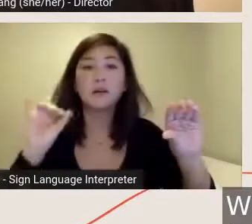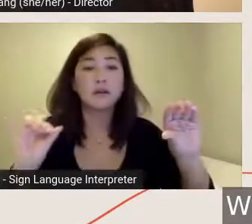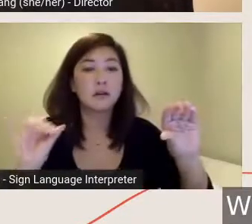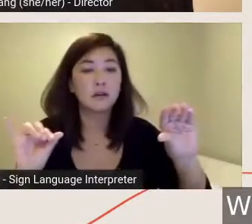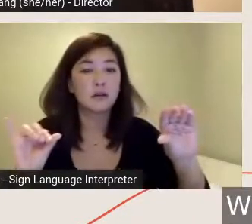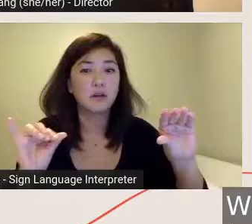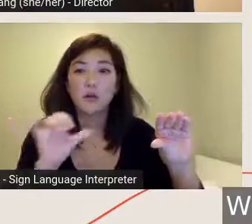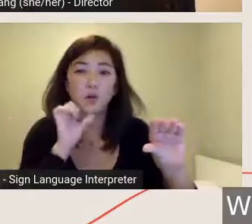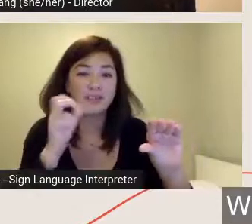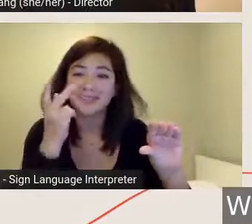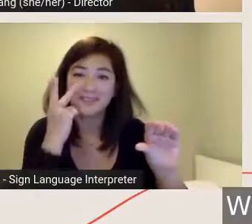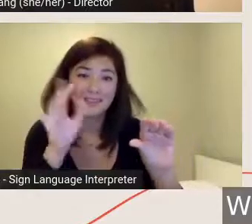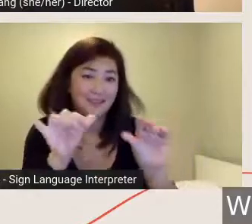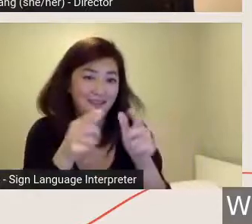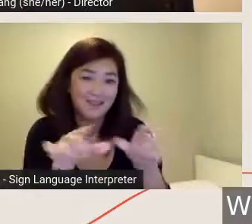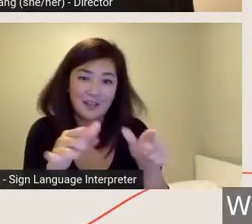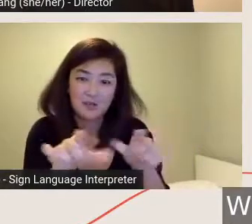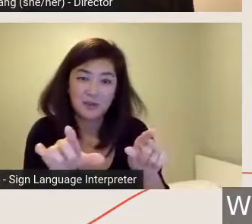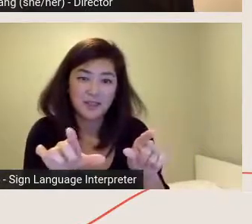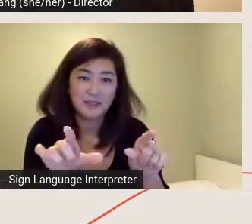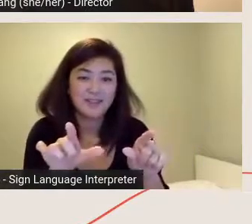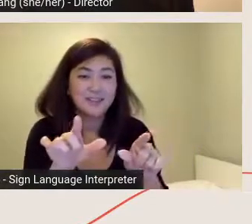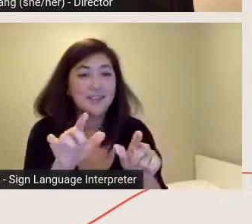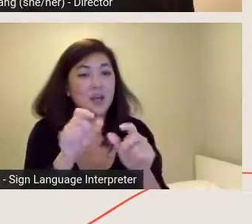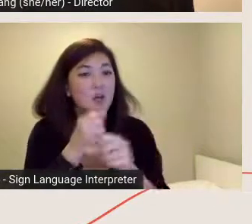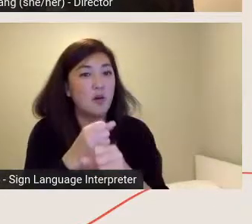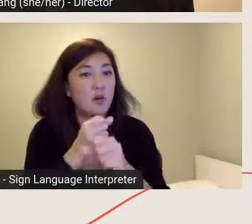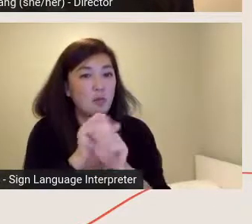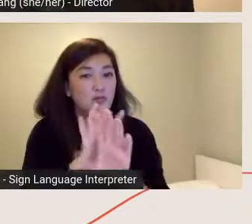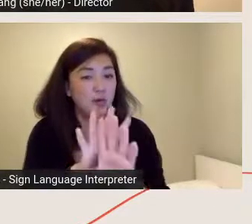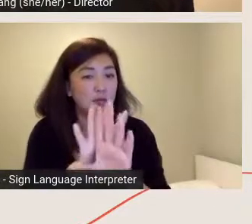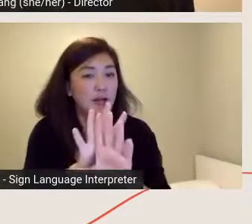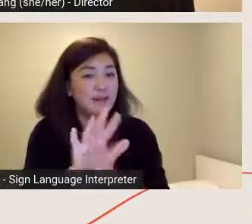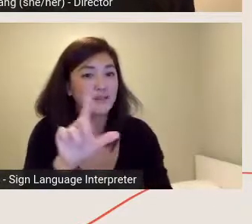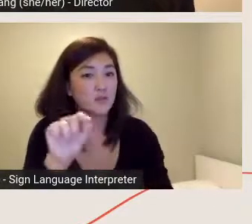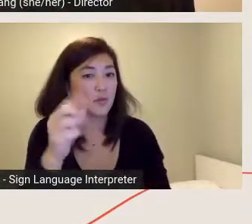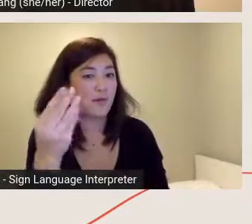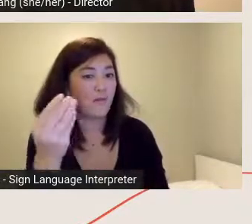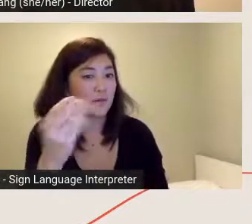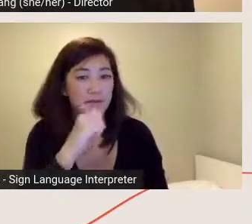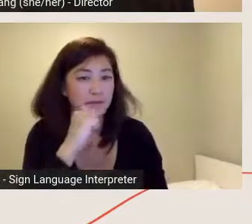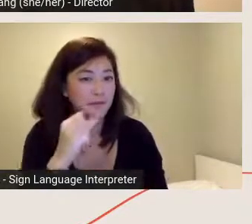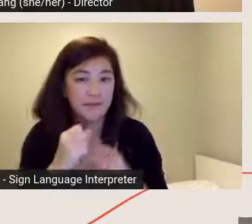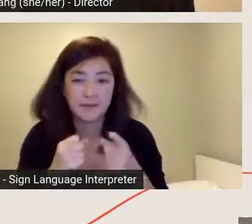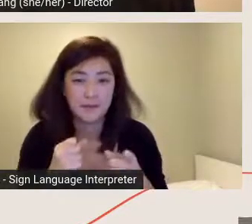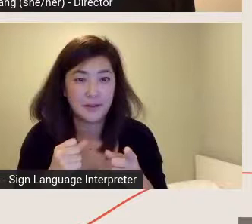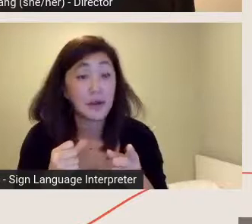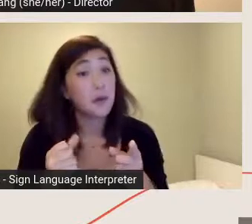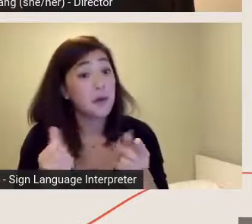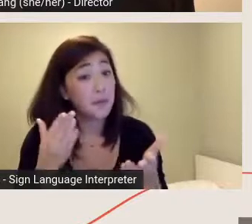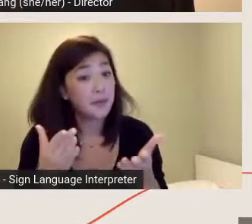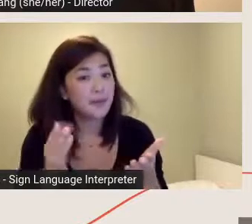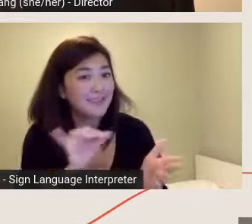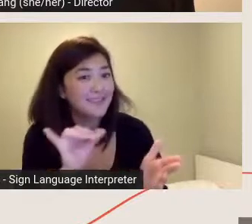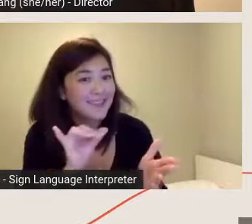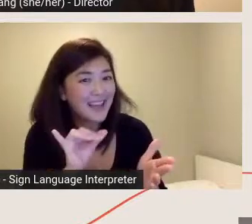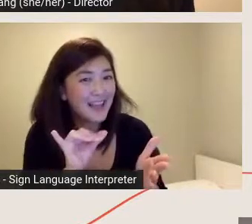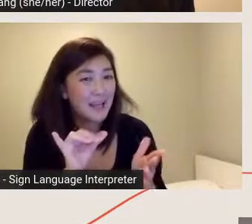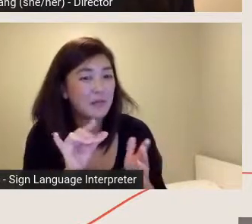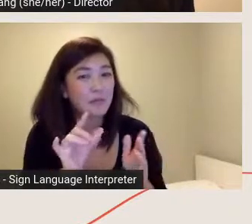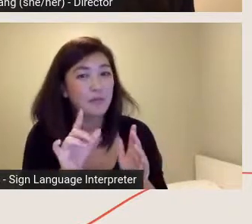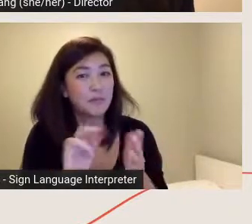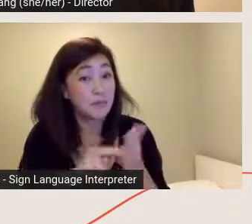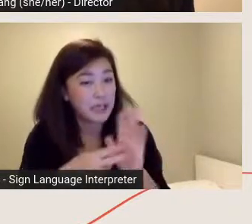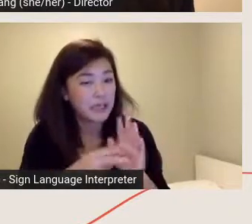we didn't see that language in those protests back then. I'm sure it existed, but it wasn't to the level that it has been this